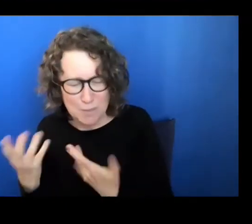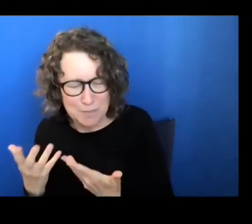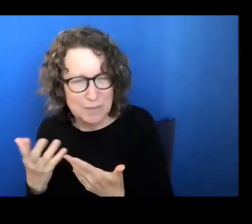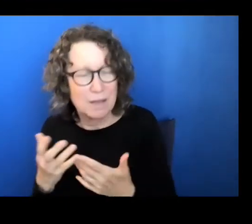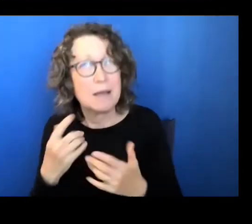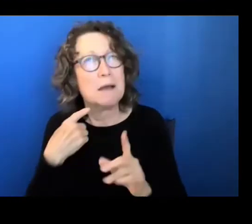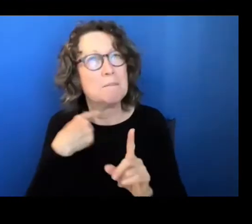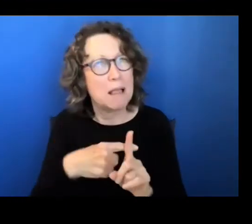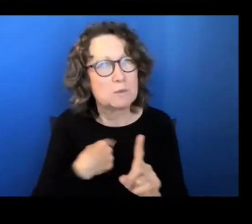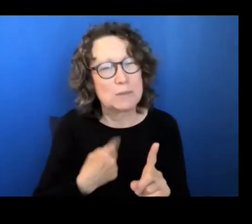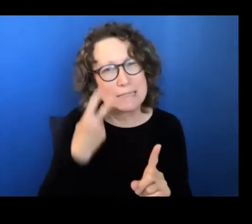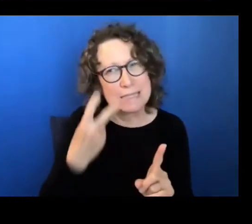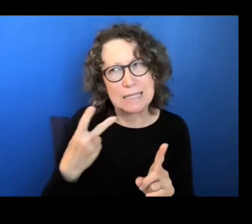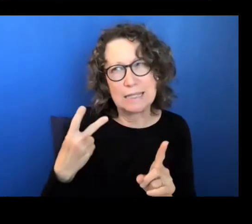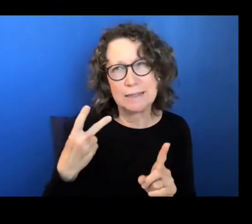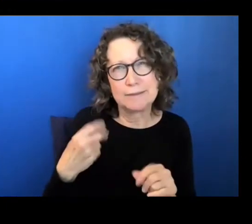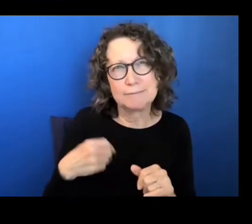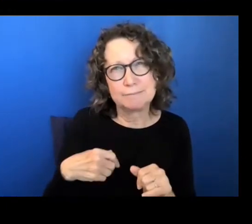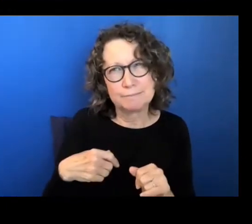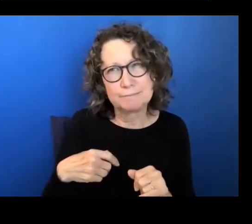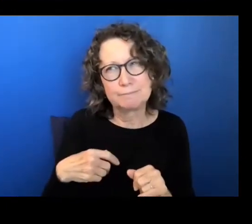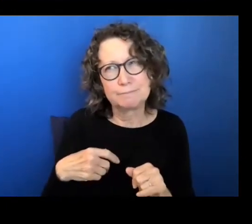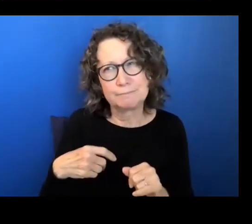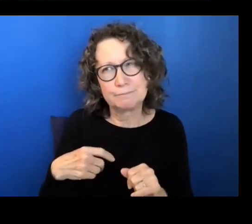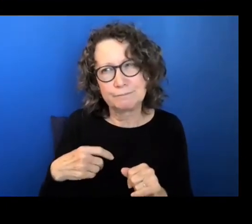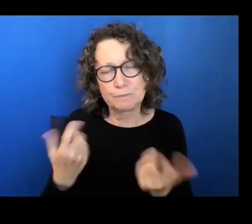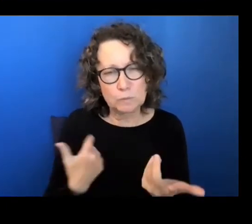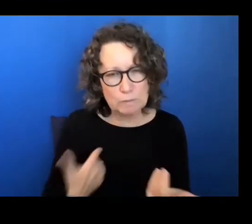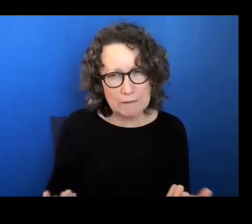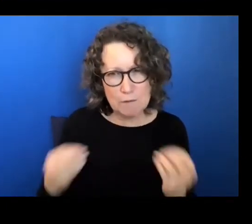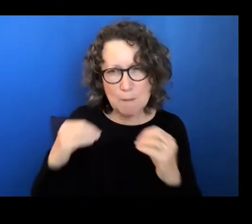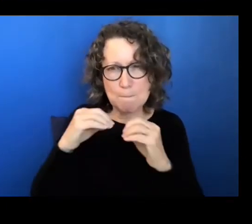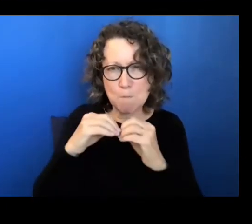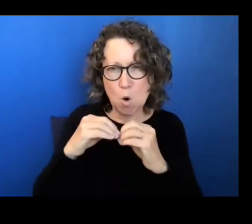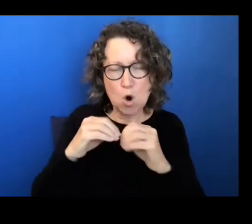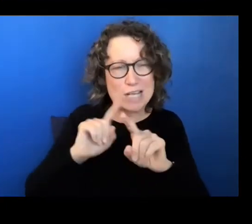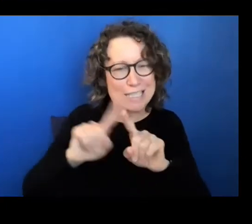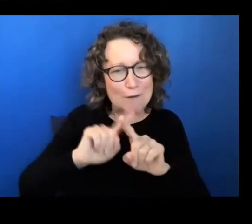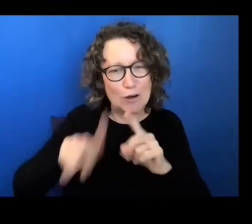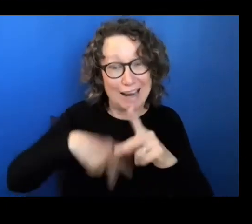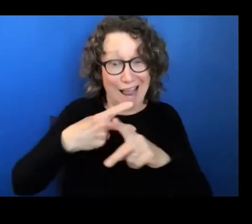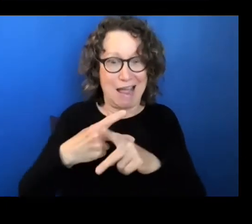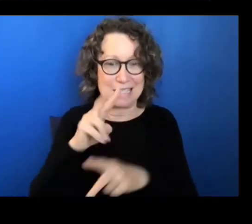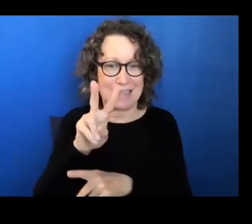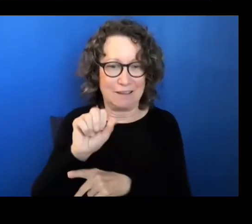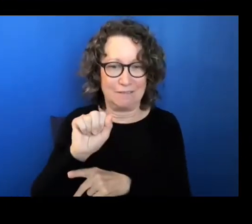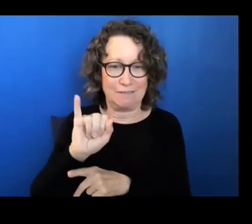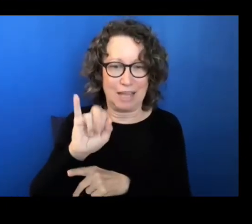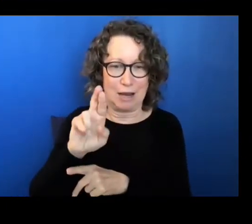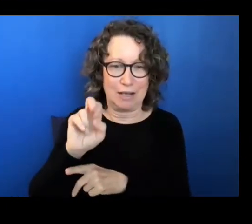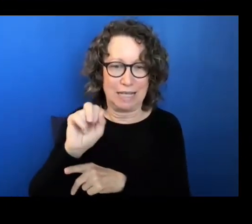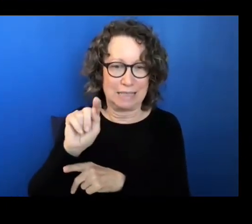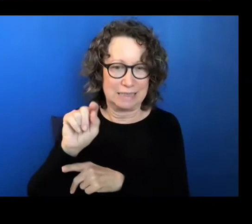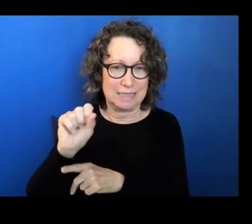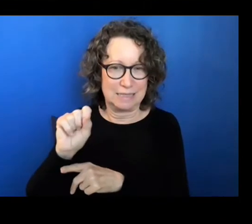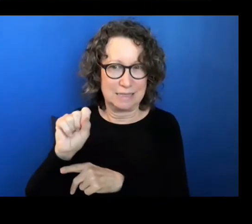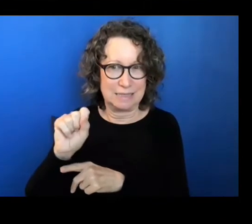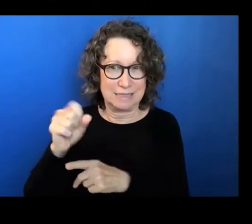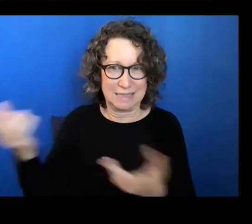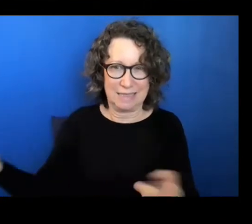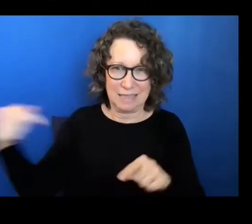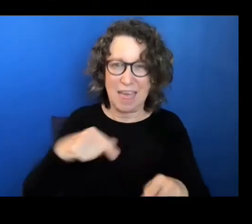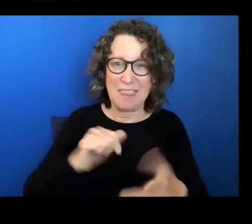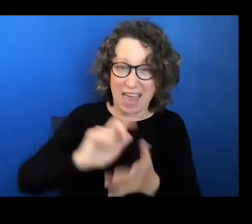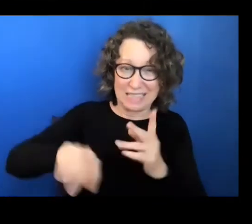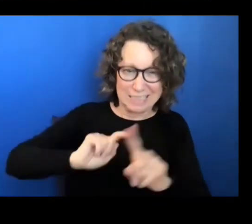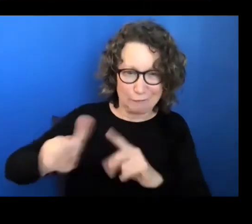also seeing that we have more of these variants in our county. That means this type of